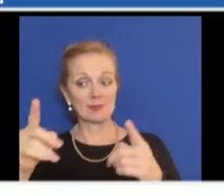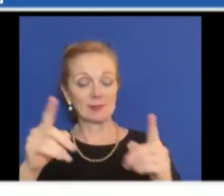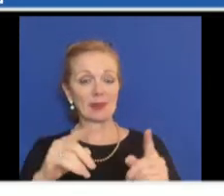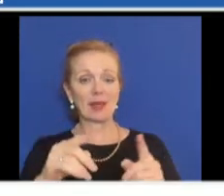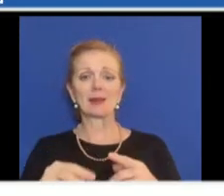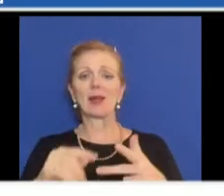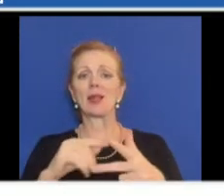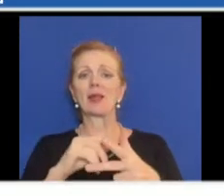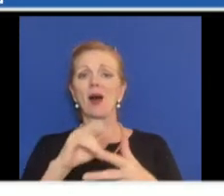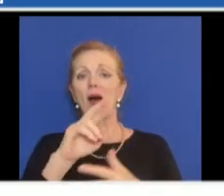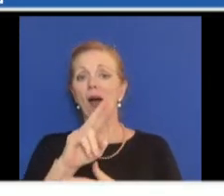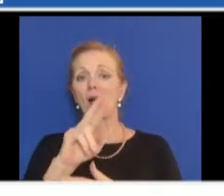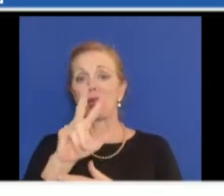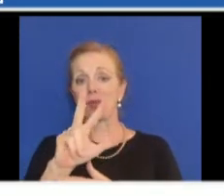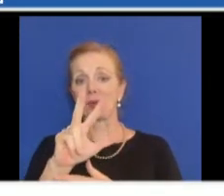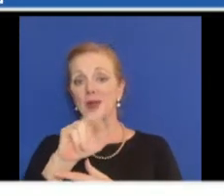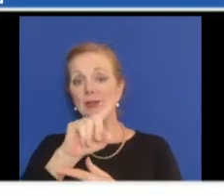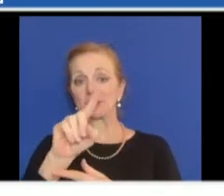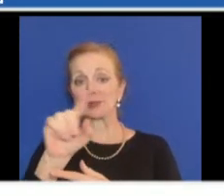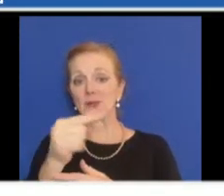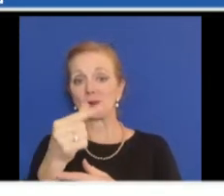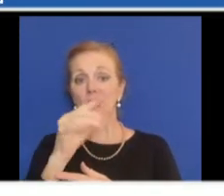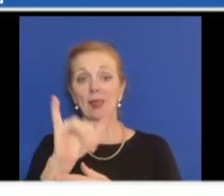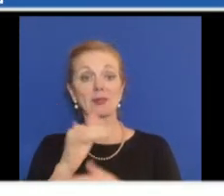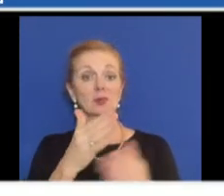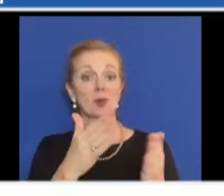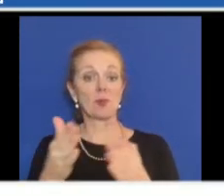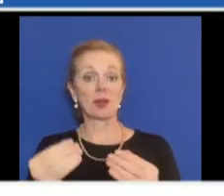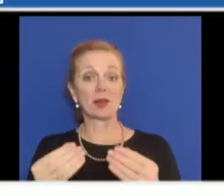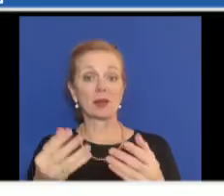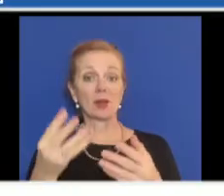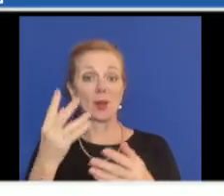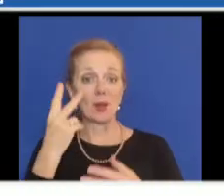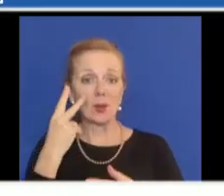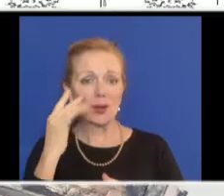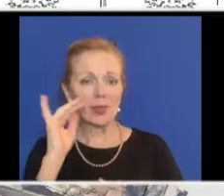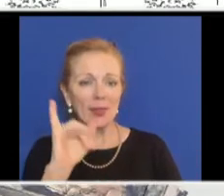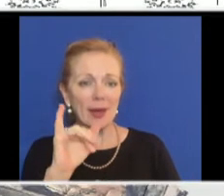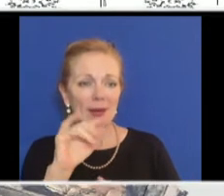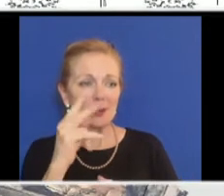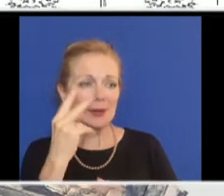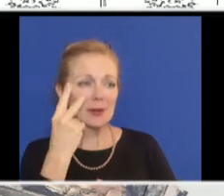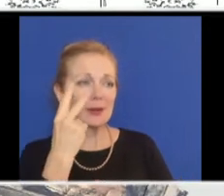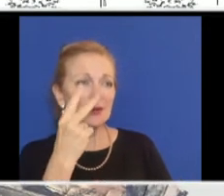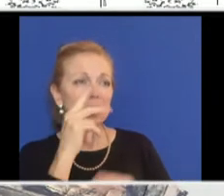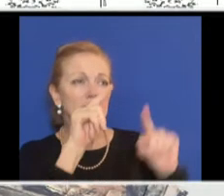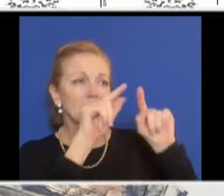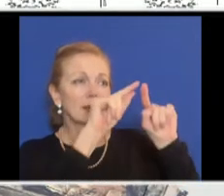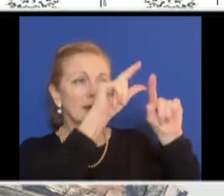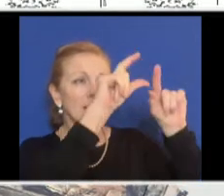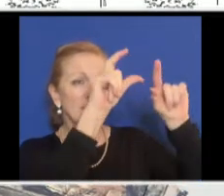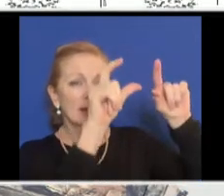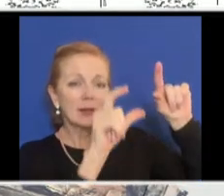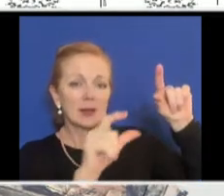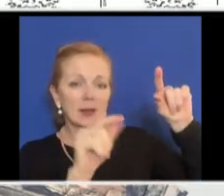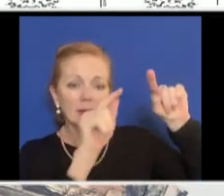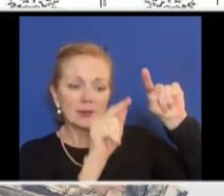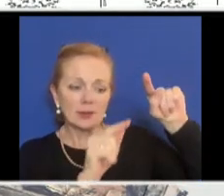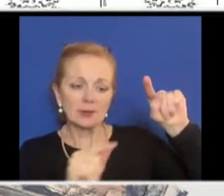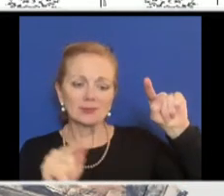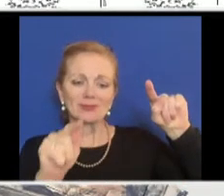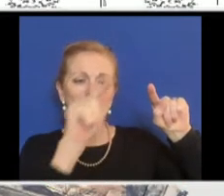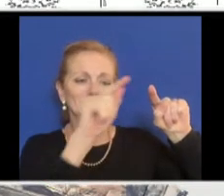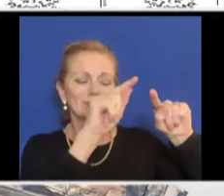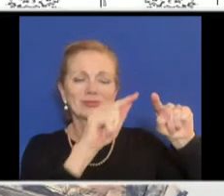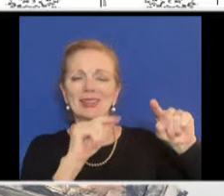zoning that's what the plan gave it you know when you look at this and look at everything around it that that really doesn't make much sense so I hate to